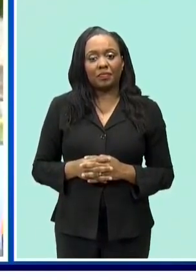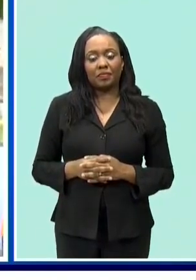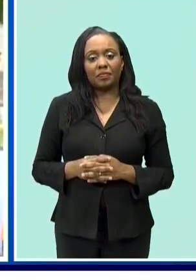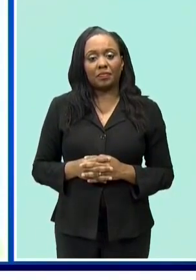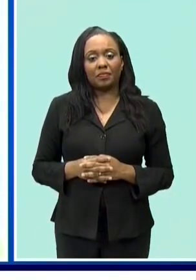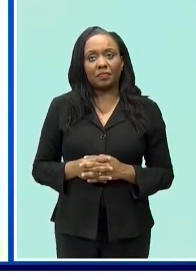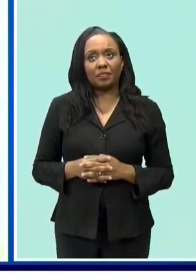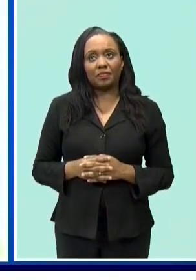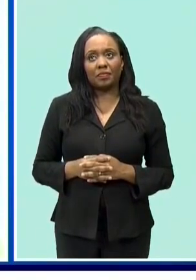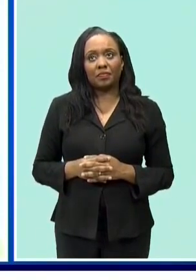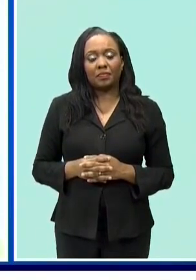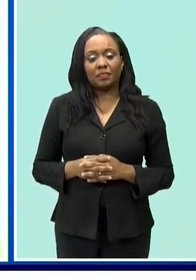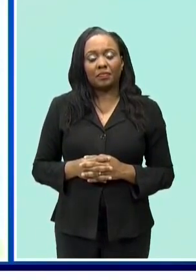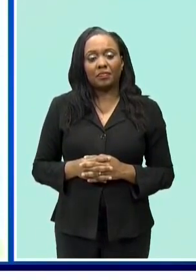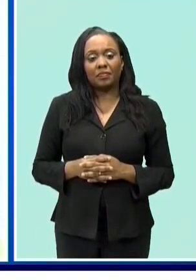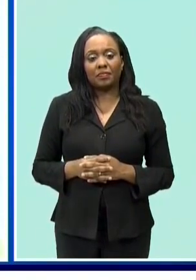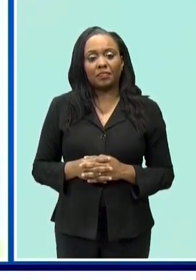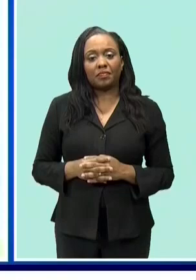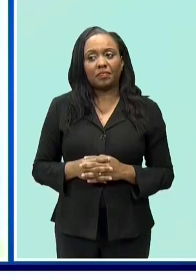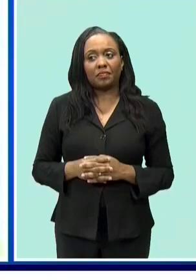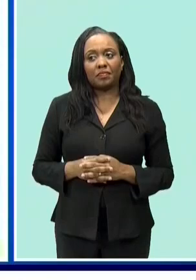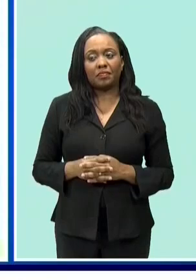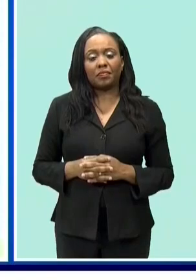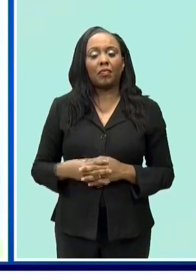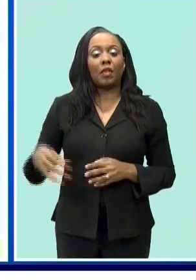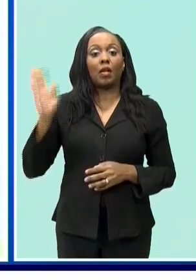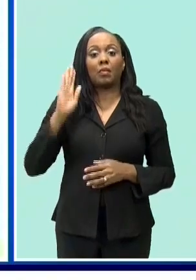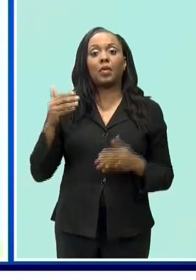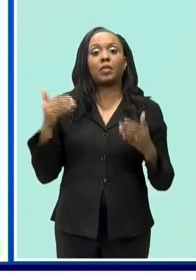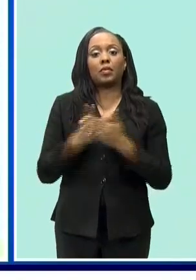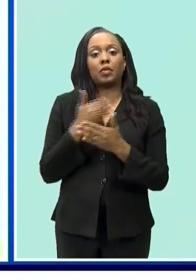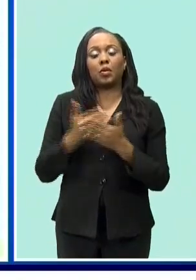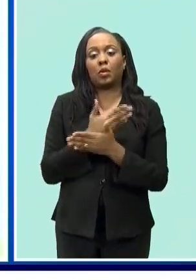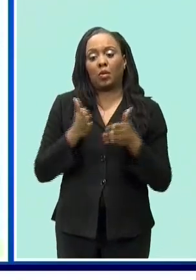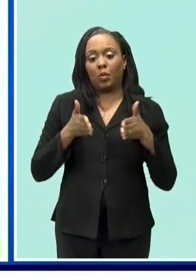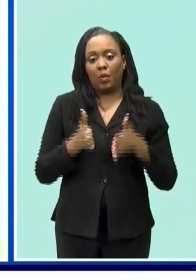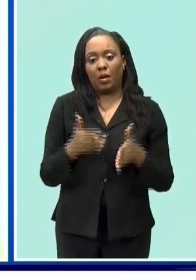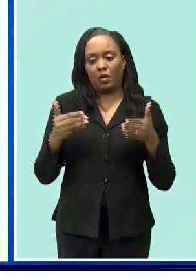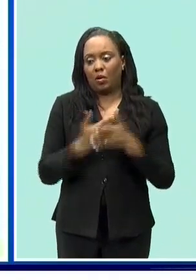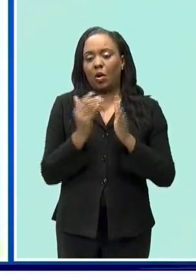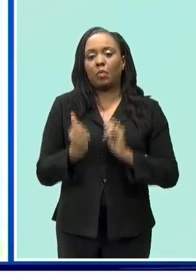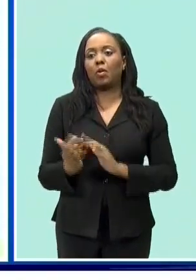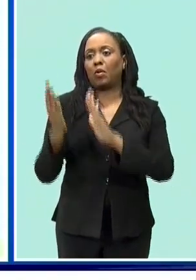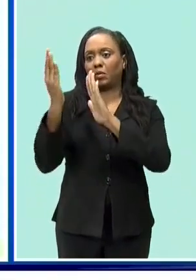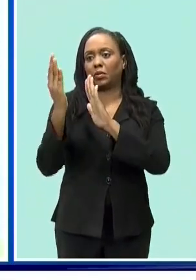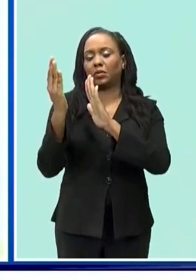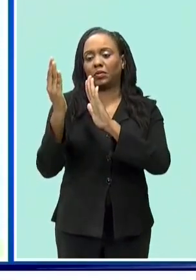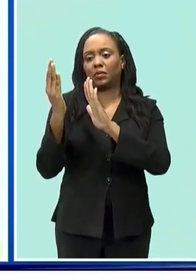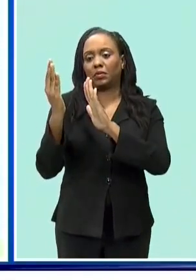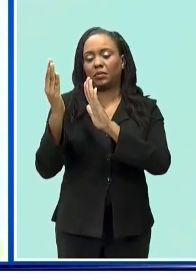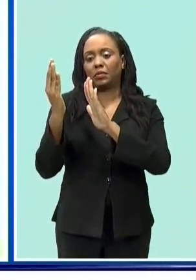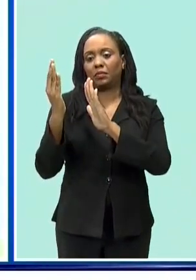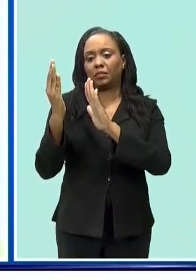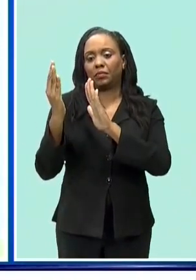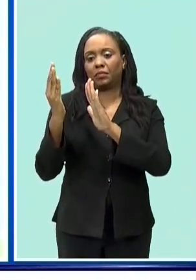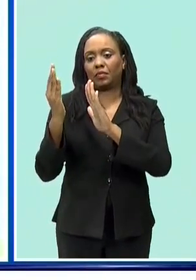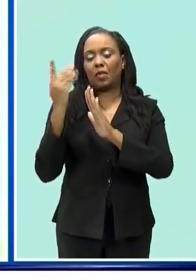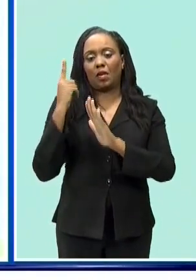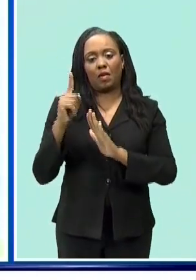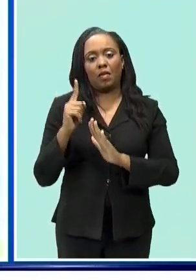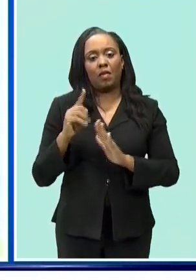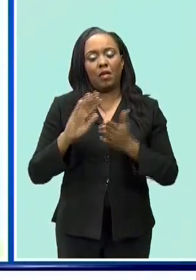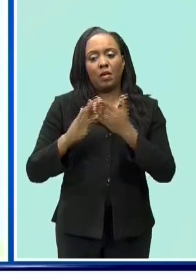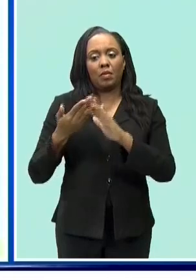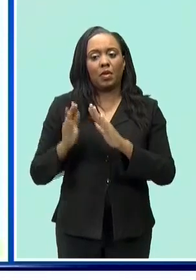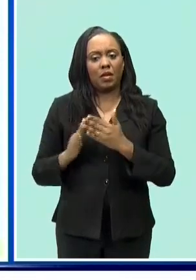activities. There will be a refreshed approach to the execution of community policing plan with the overarching objective of reducing the fear of